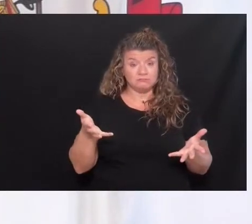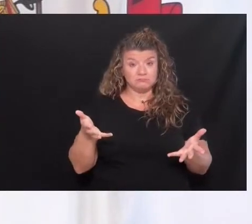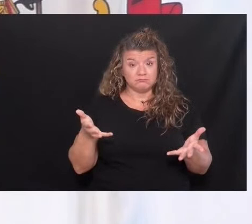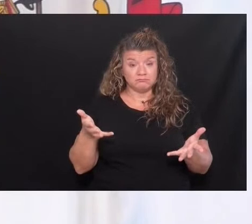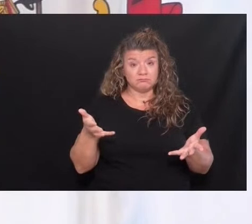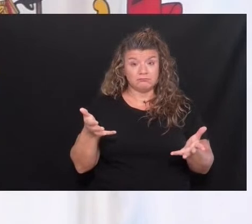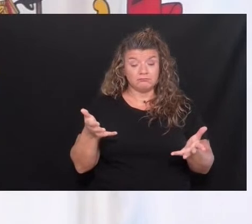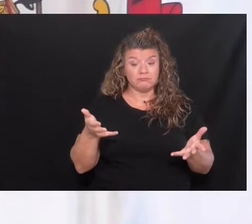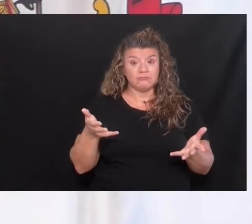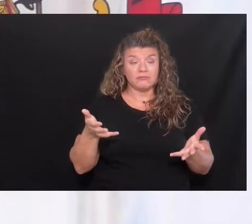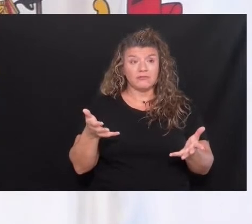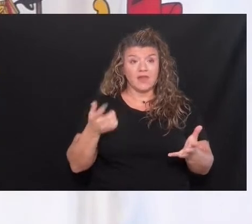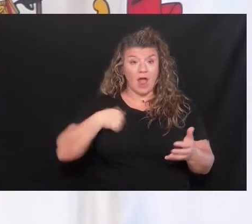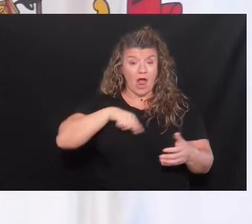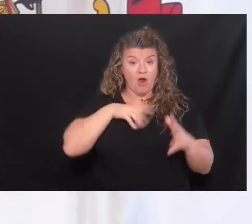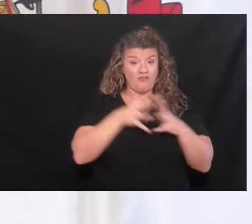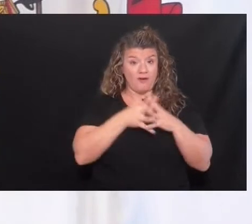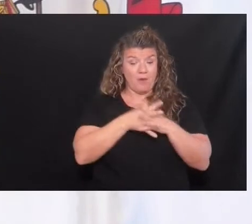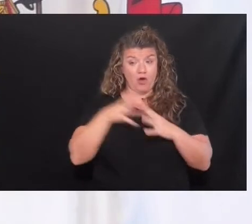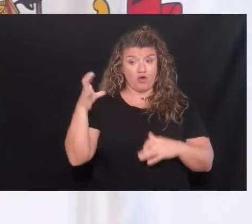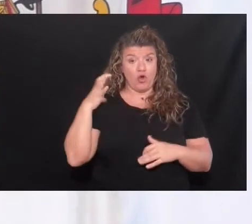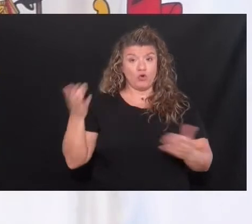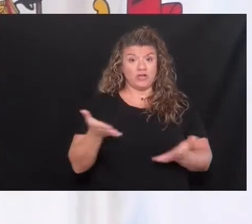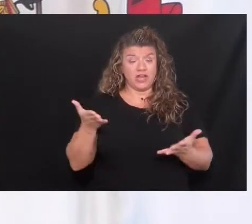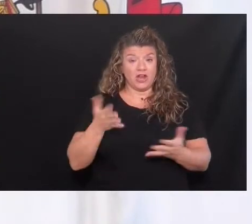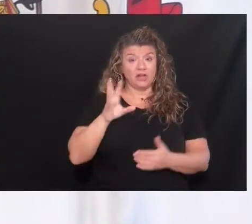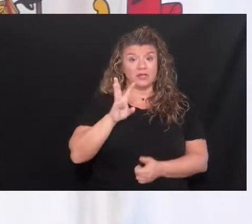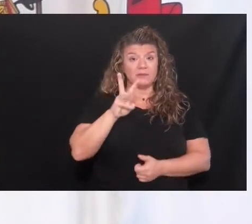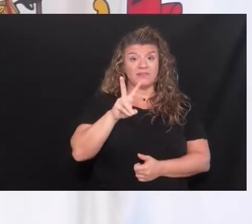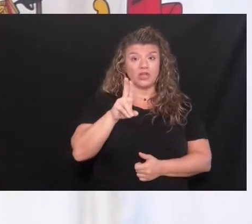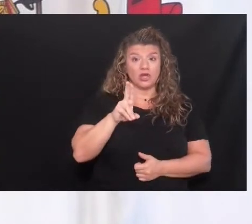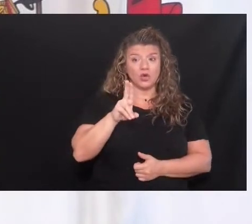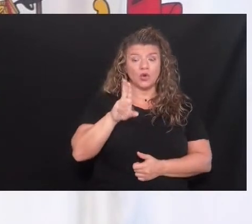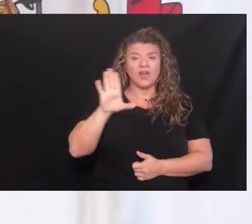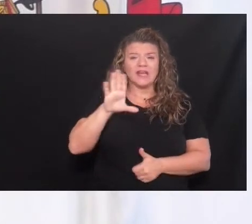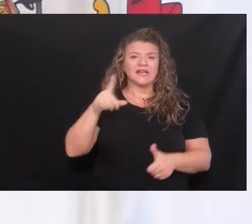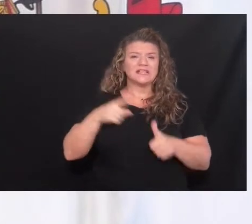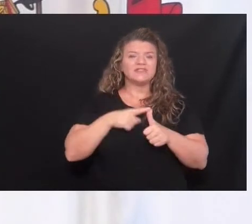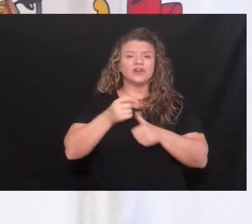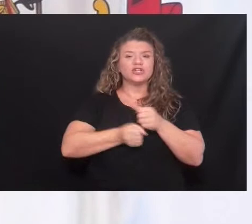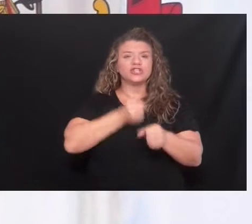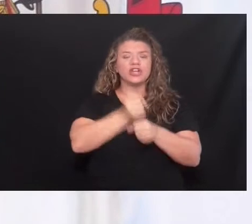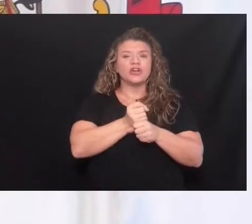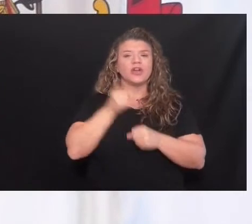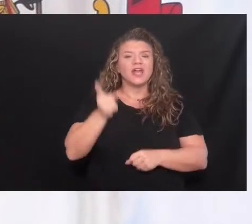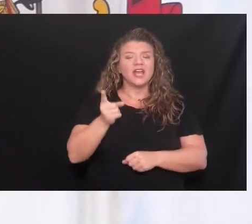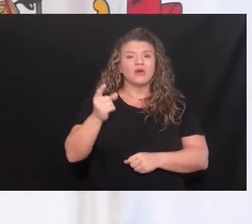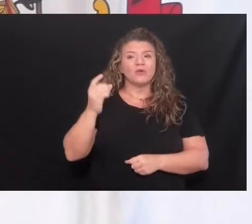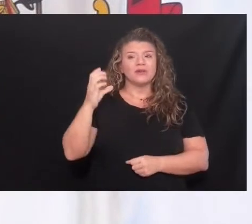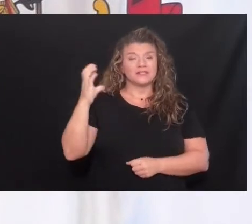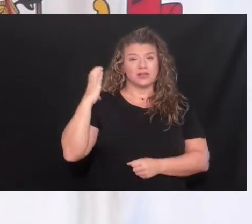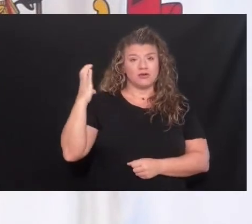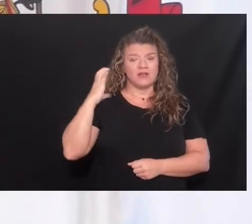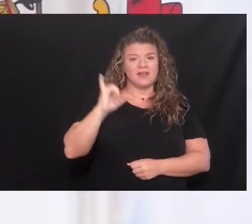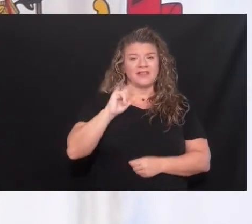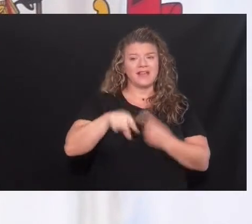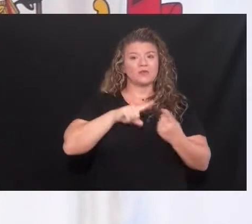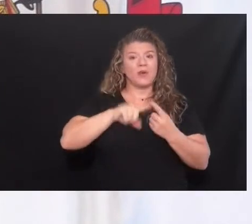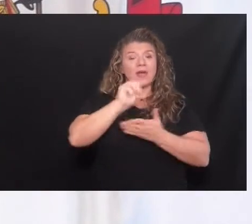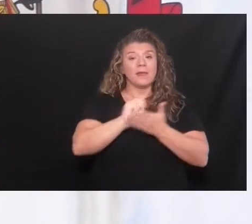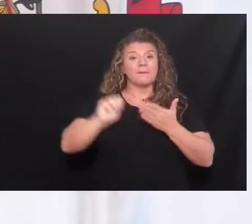know, as our football coach at WVU, his first year that he was the head coach is when the Marshall plane went